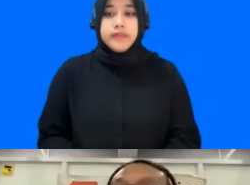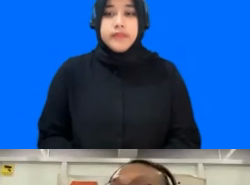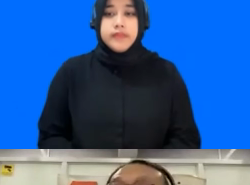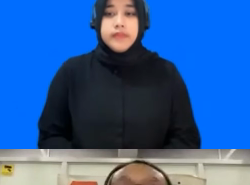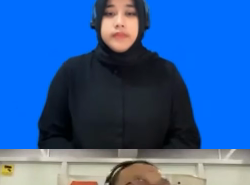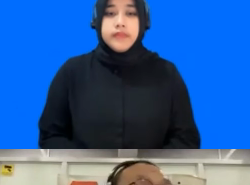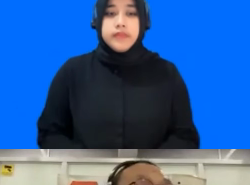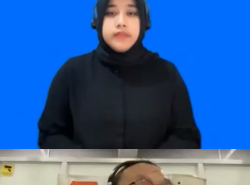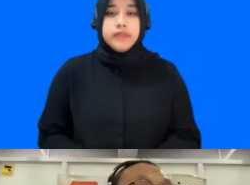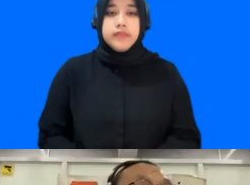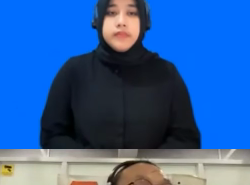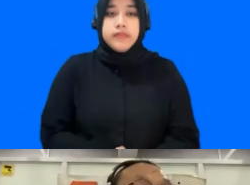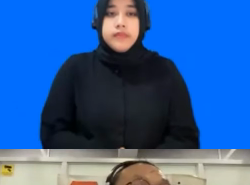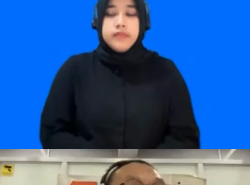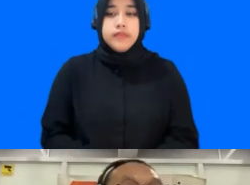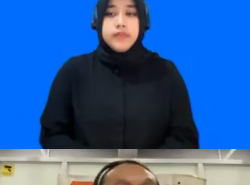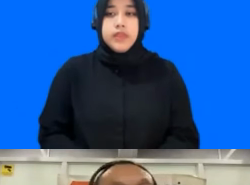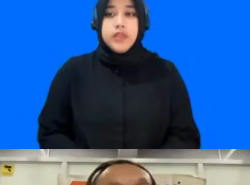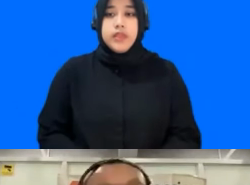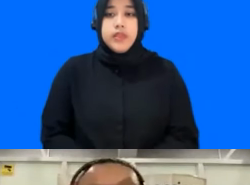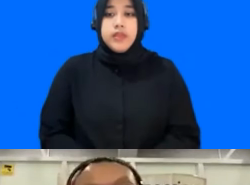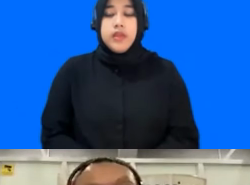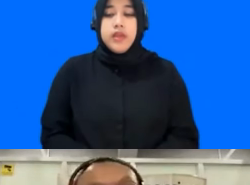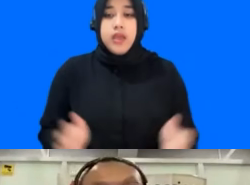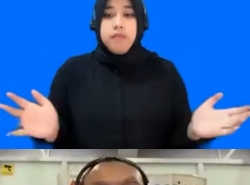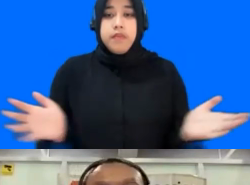Are you able to see what's going on? Yes. So. Yes. It's not